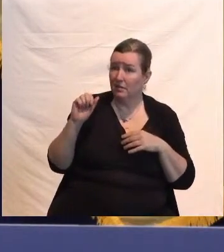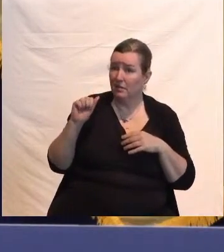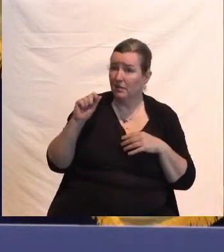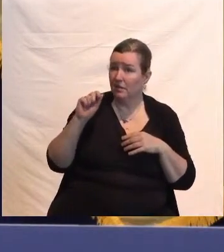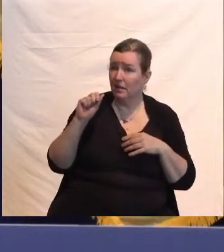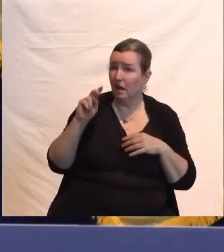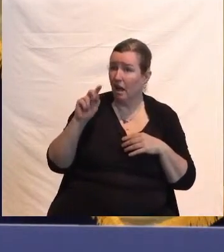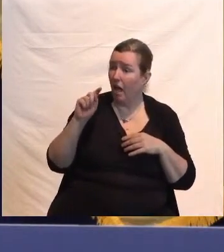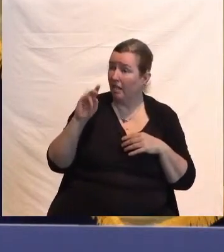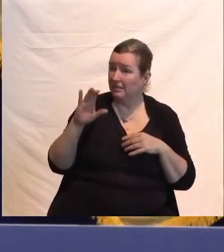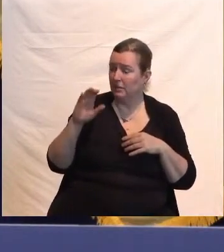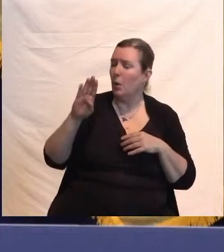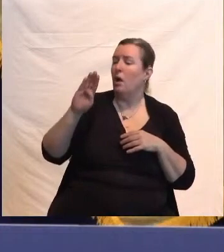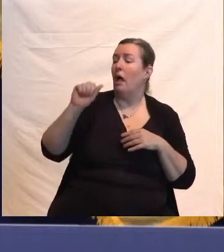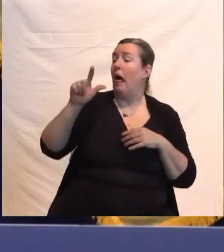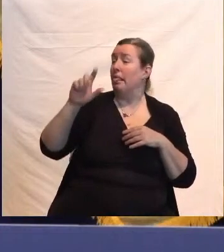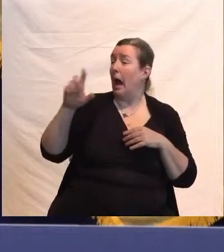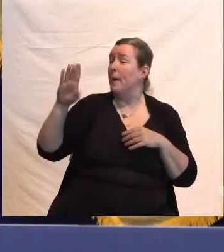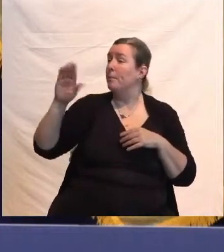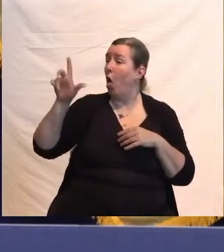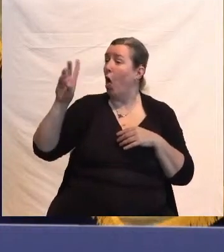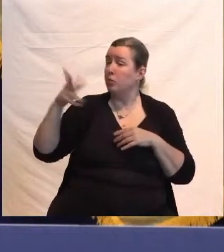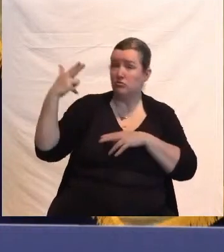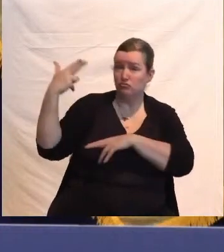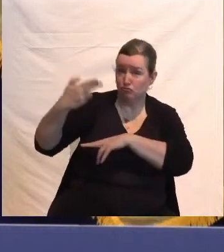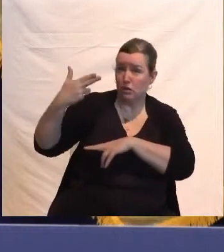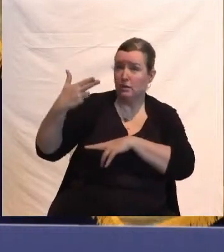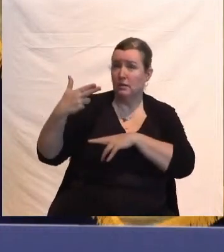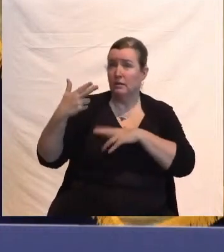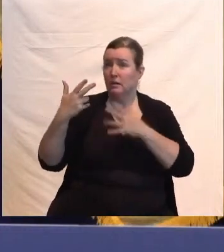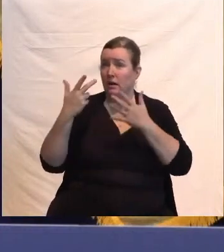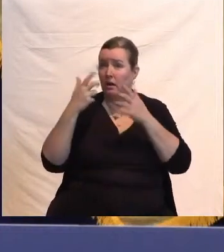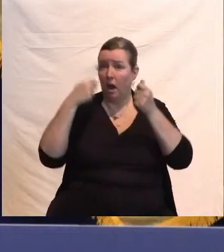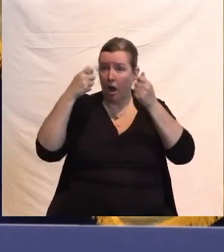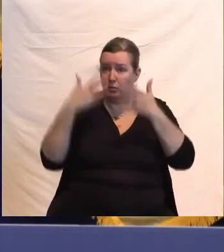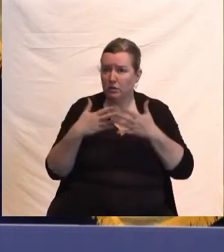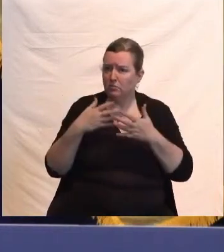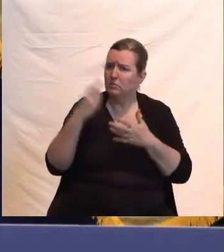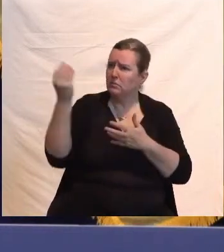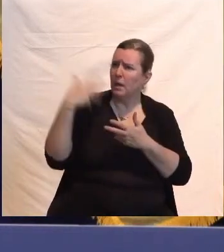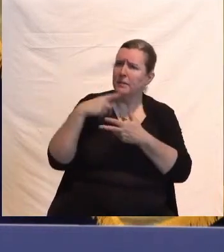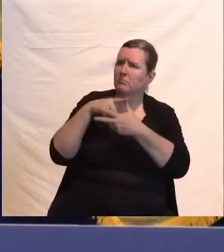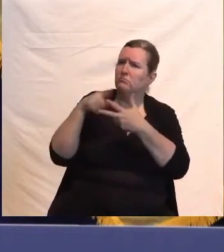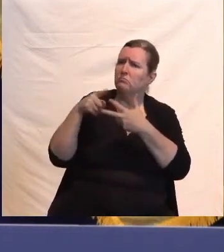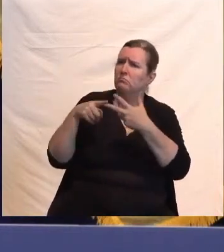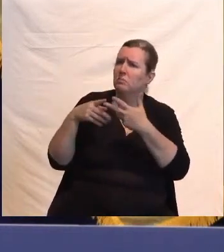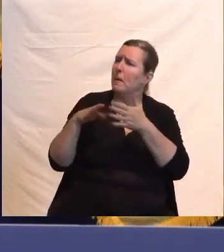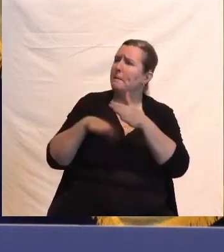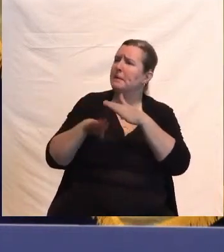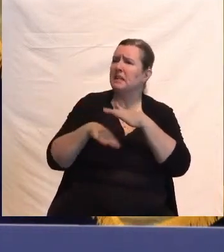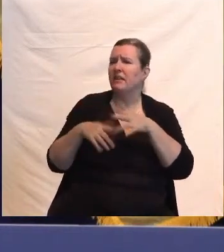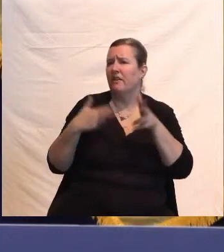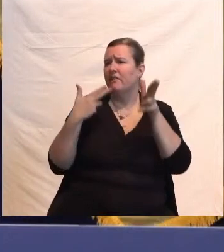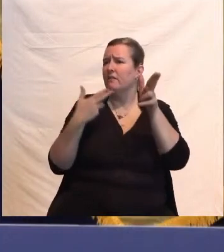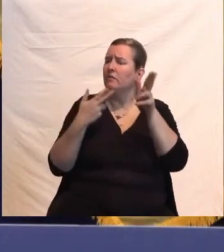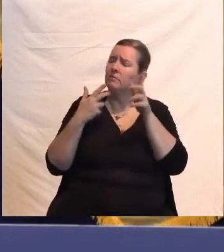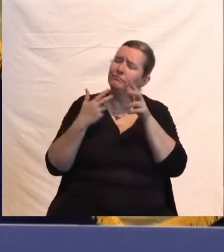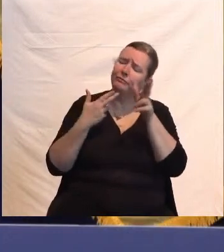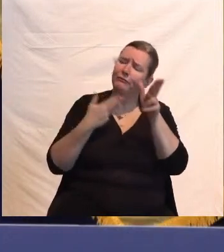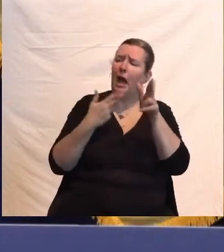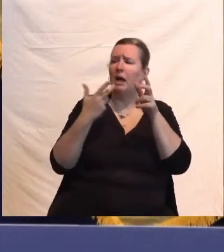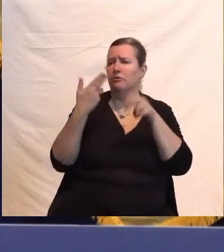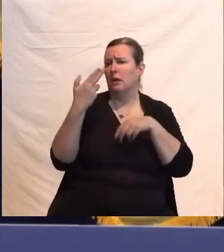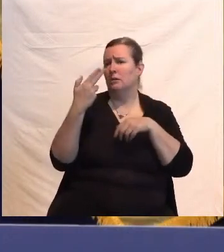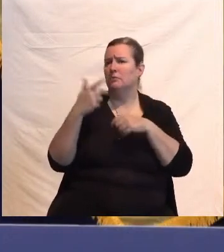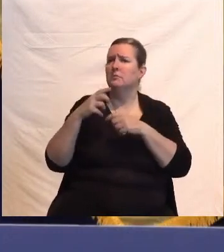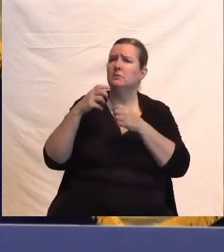his negligent mishandling of a firearm, can you recite the three basic firearm safety rules so that future tragedies like this can be prevented?